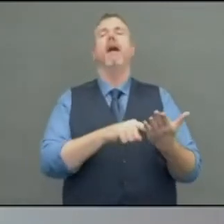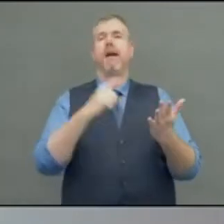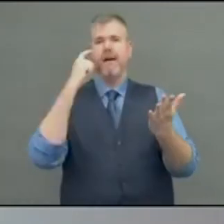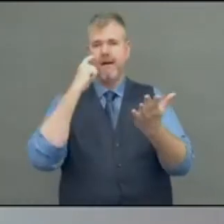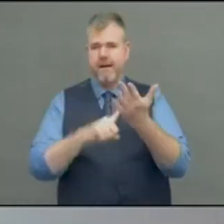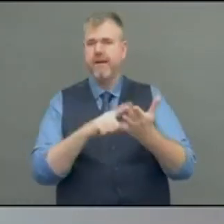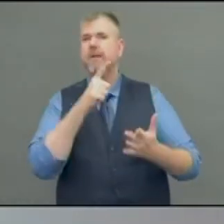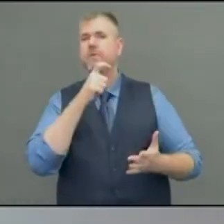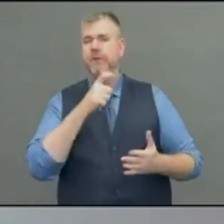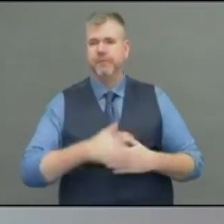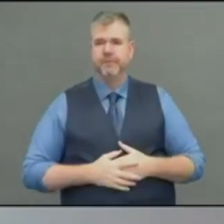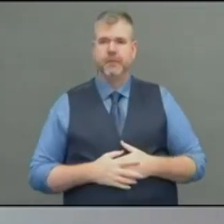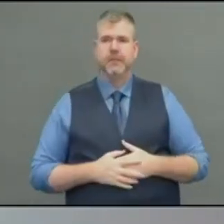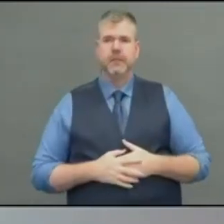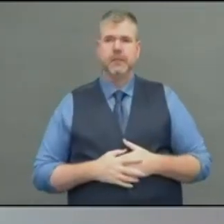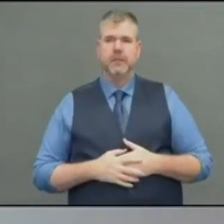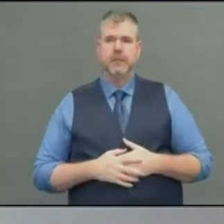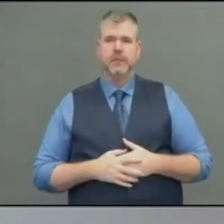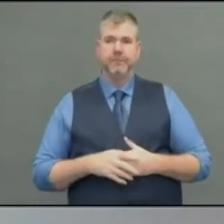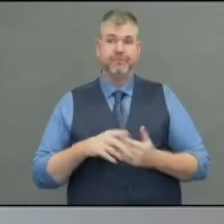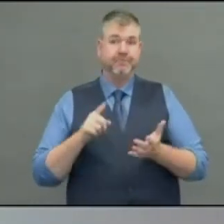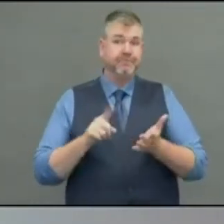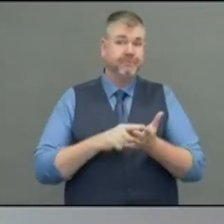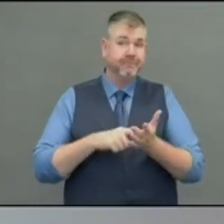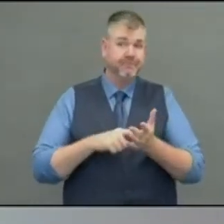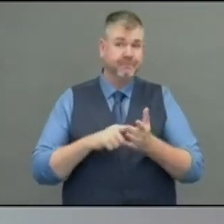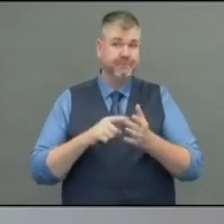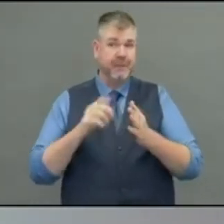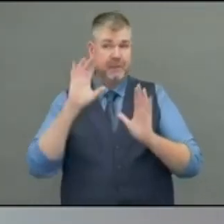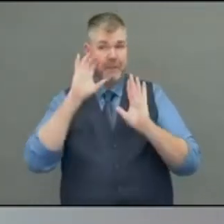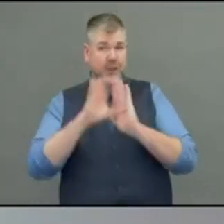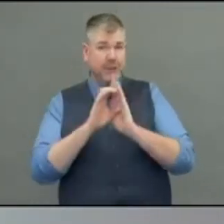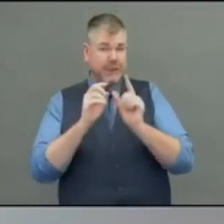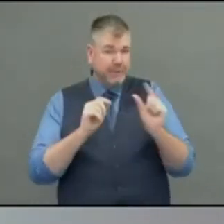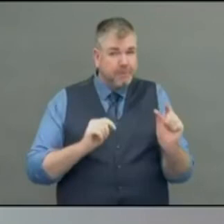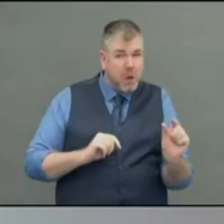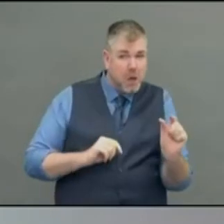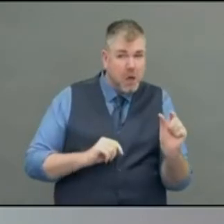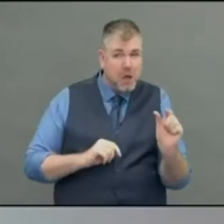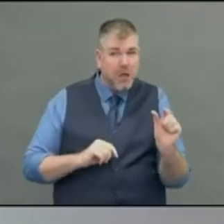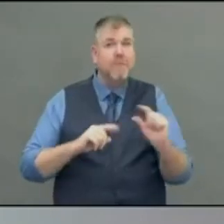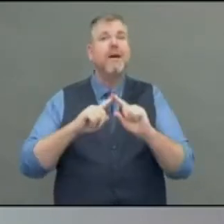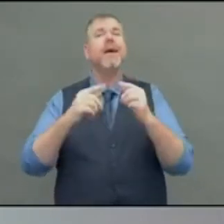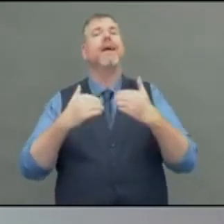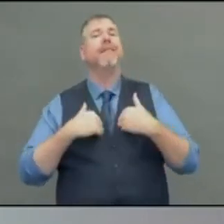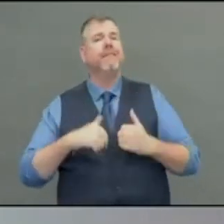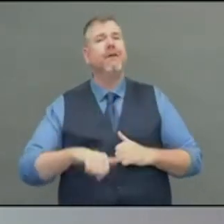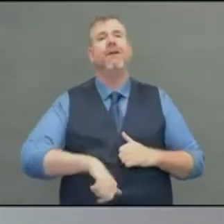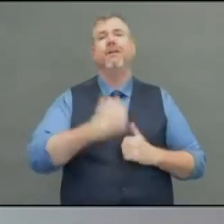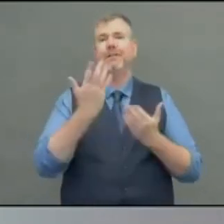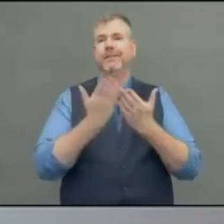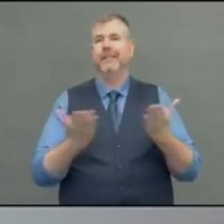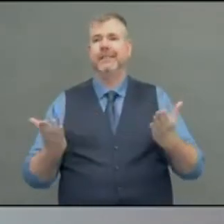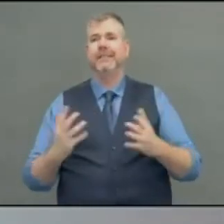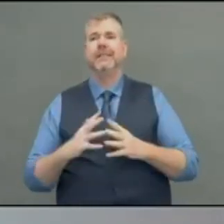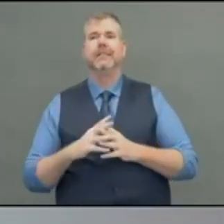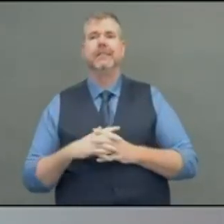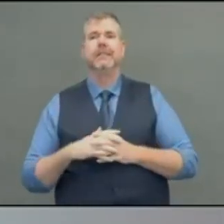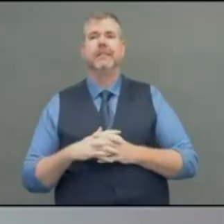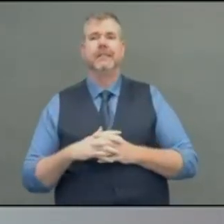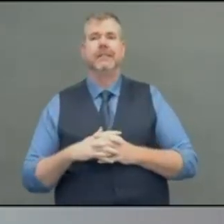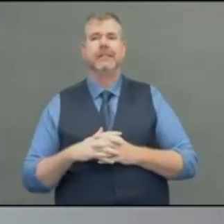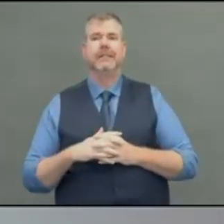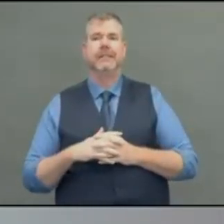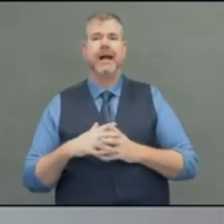are a little too small for someone, we have another device. It's called a photo dialer, and it holds